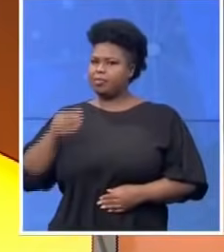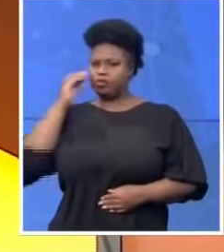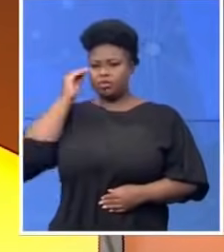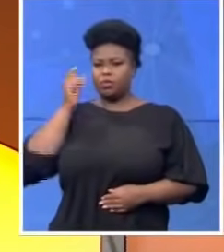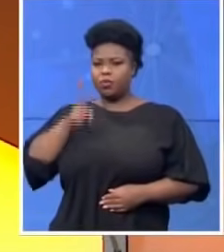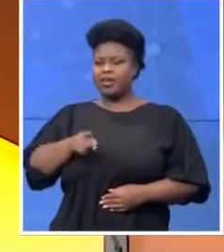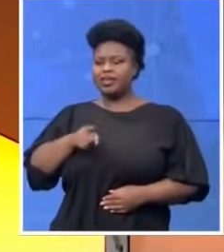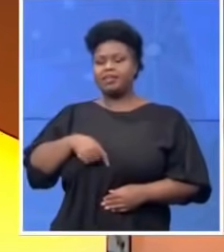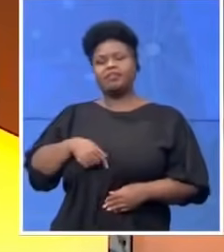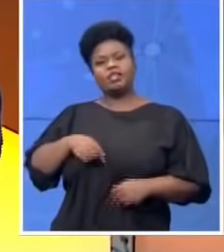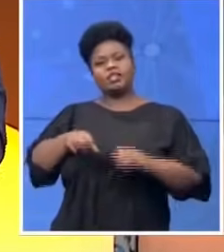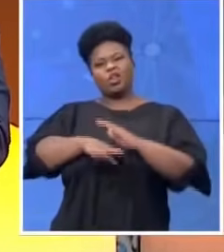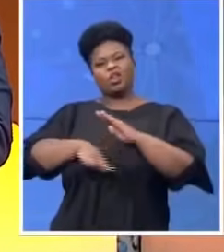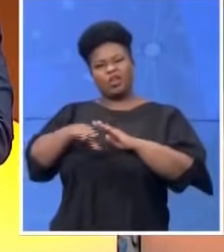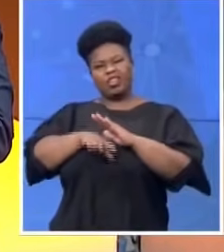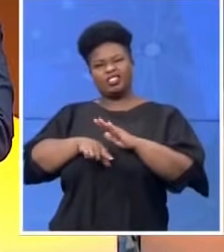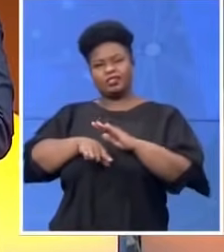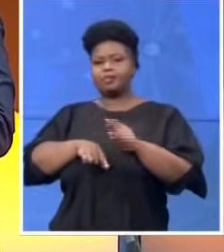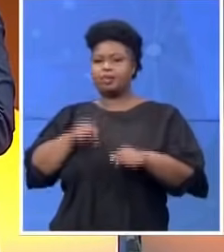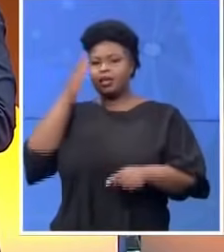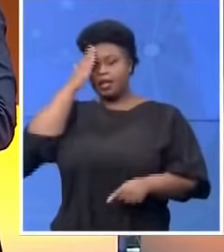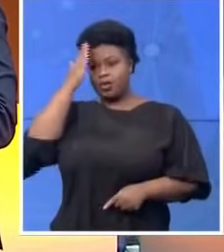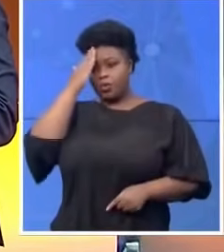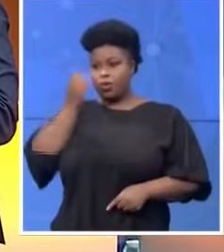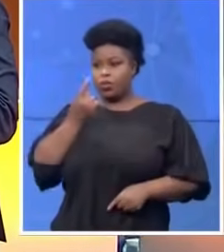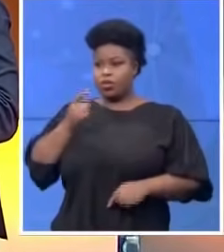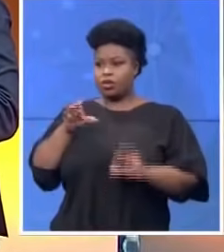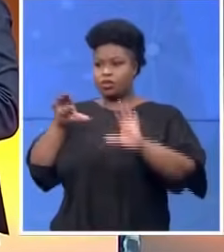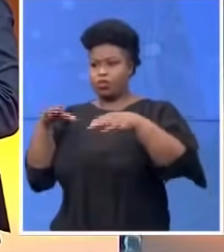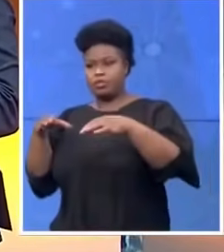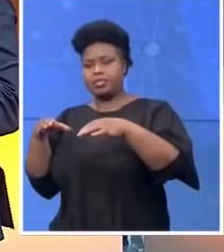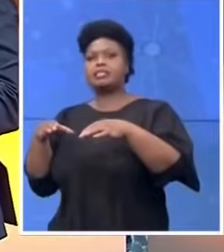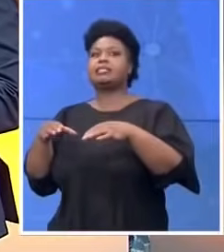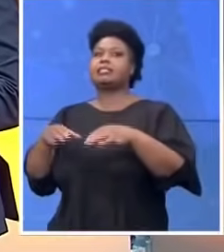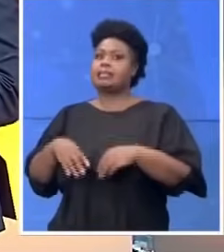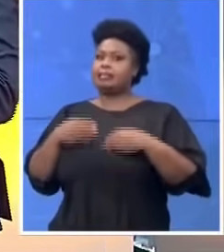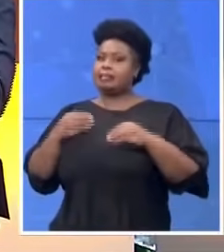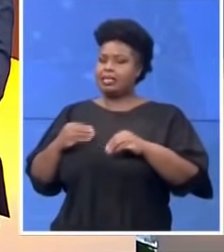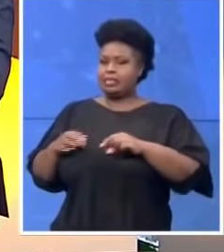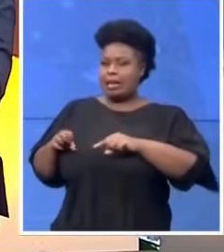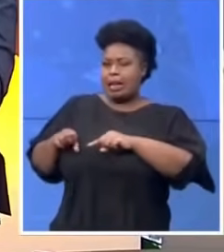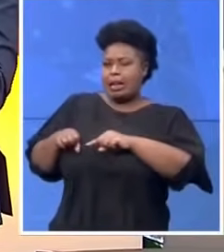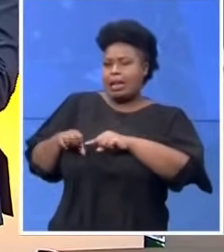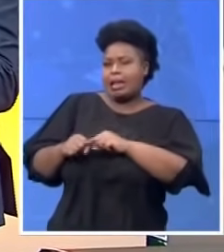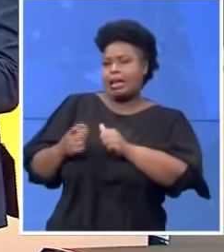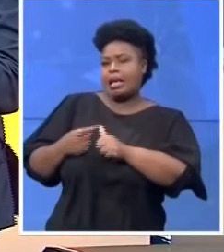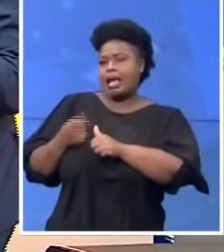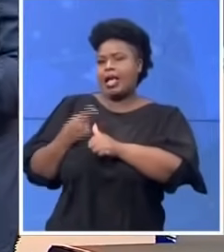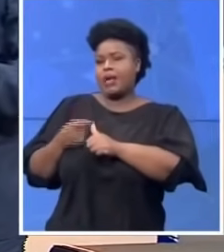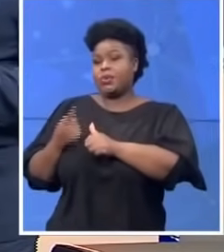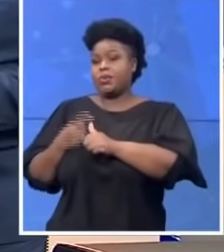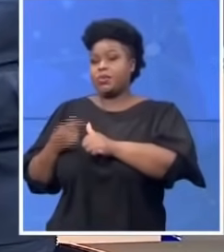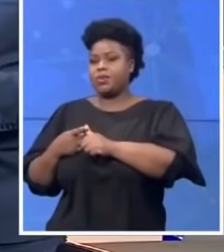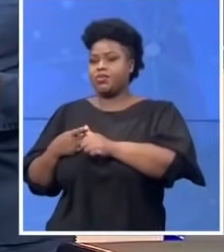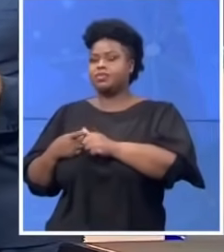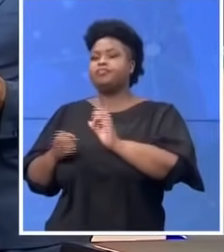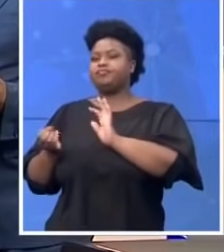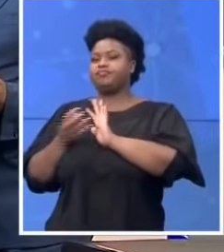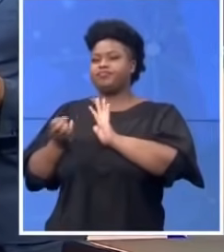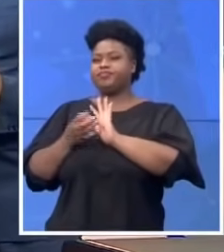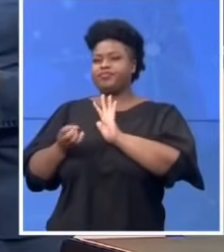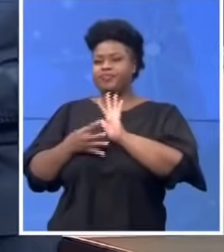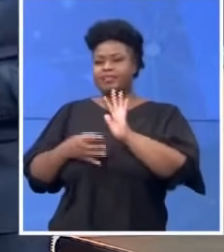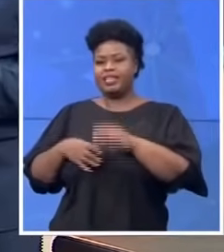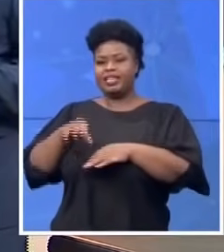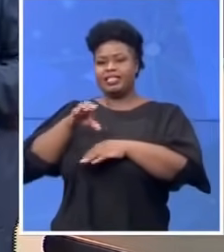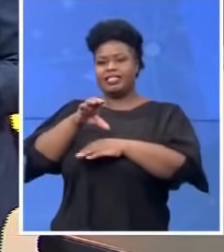group that's busy tracking and is already starting to load their model with this results is the CSIR, this Council for